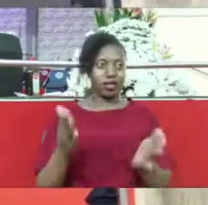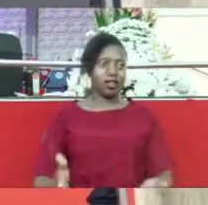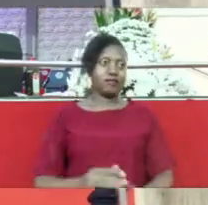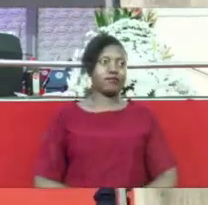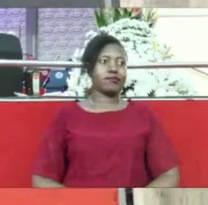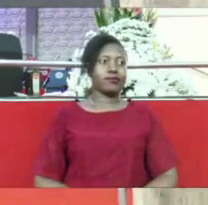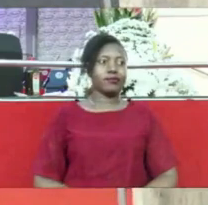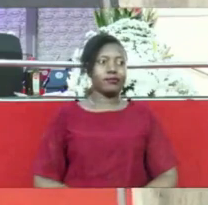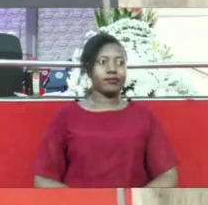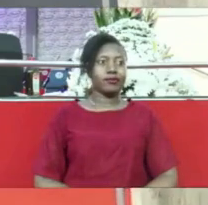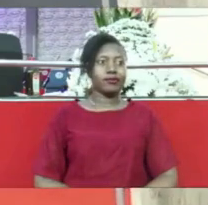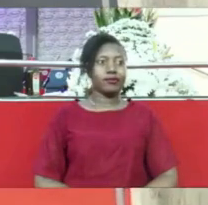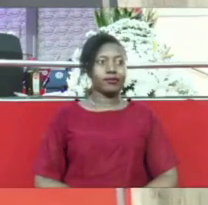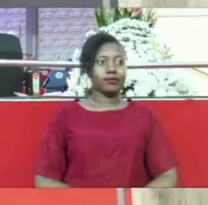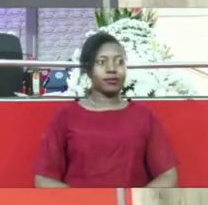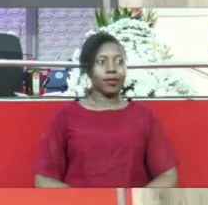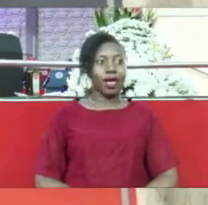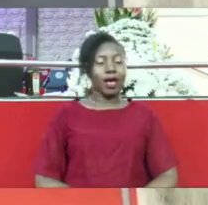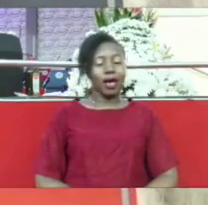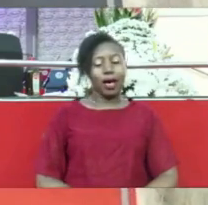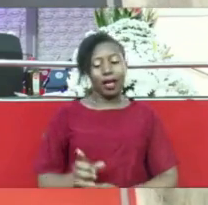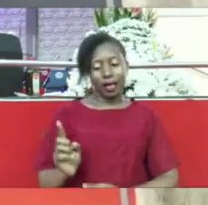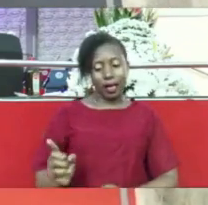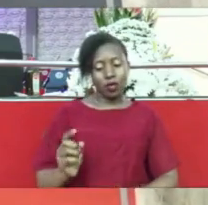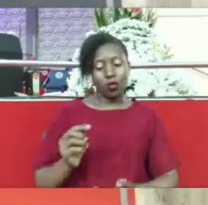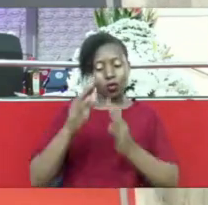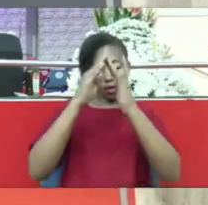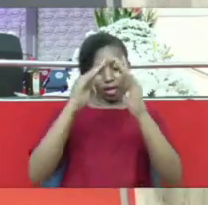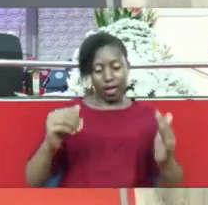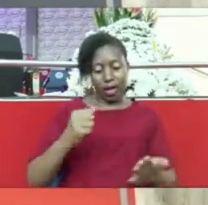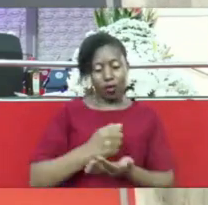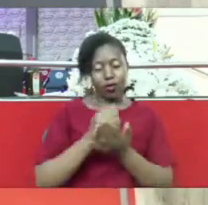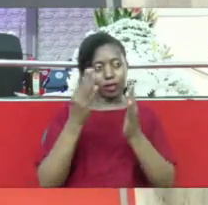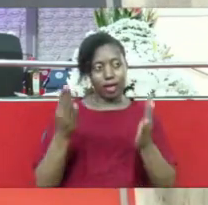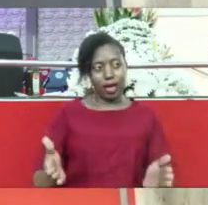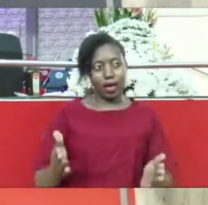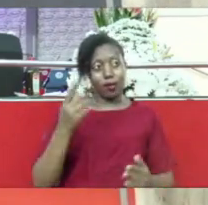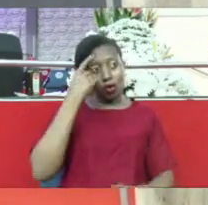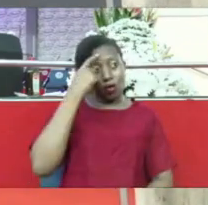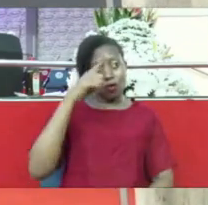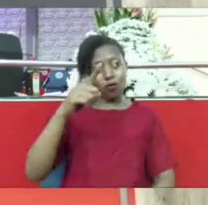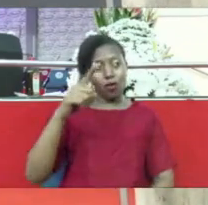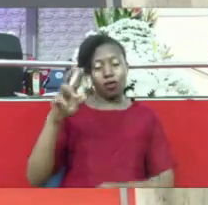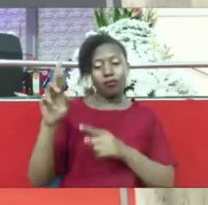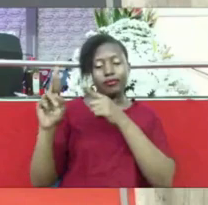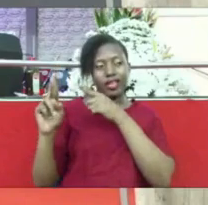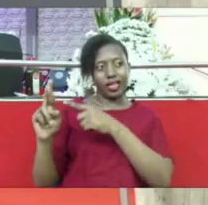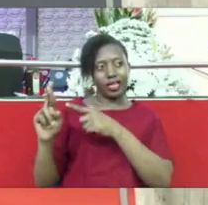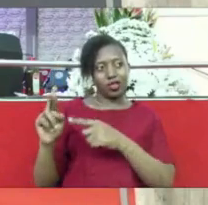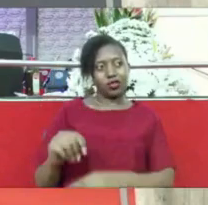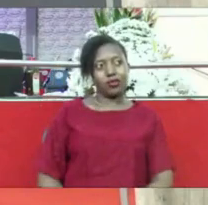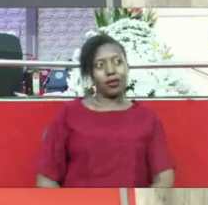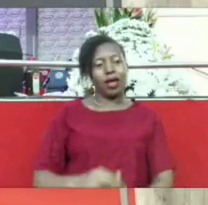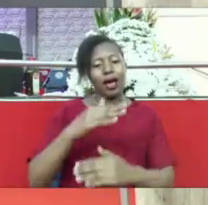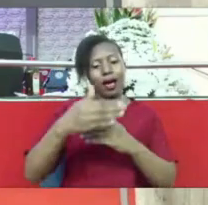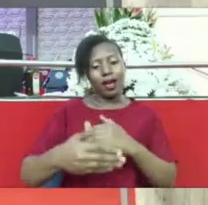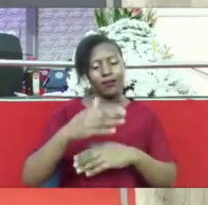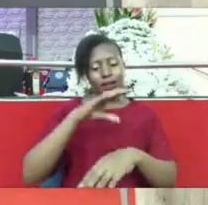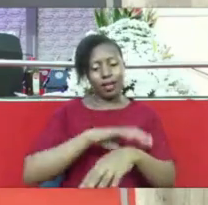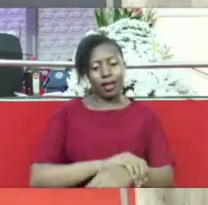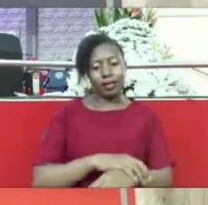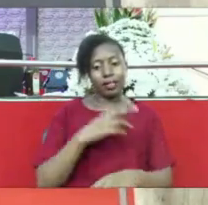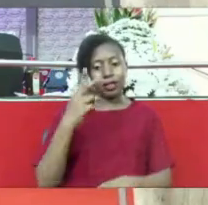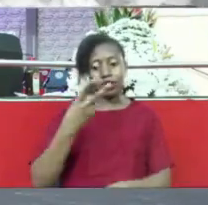him and Rachel. Na alikuwa kijakazi wa Rachel. And when they bought 2 sons, walipopata watoto wawili, it